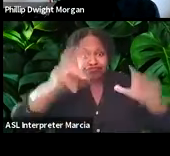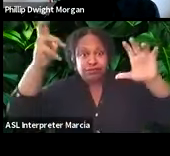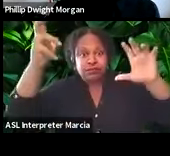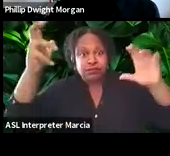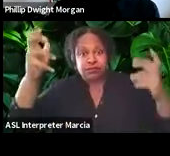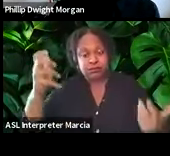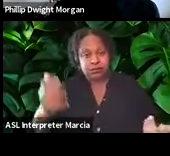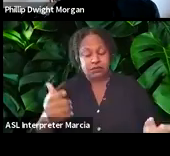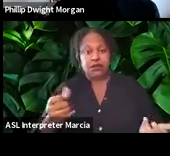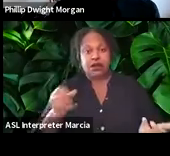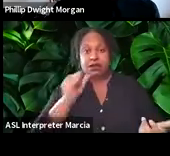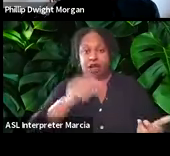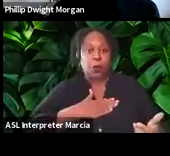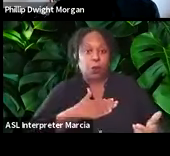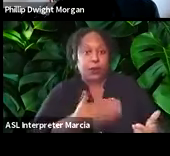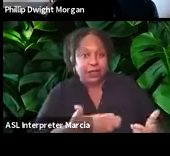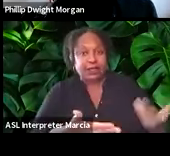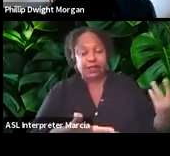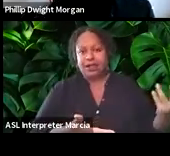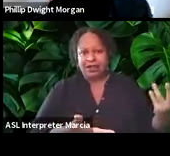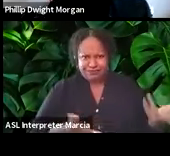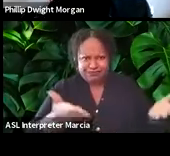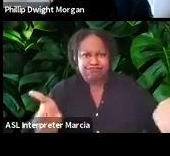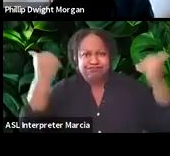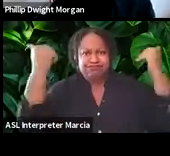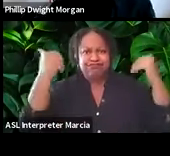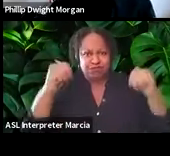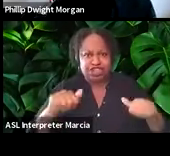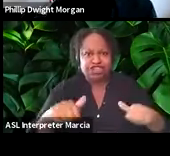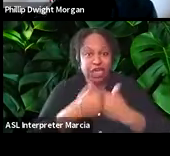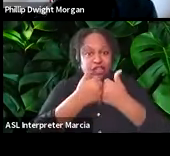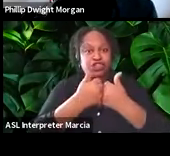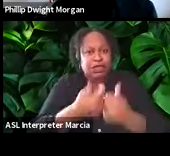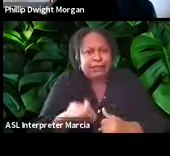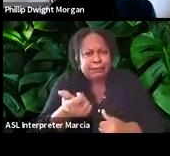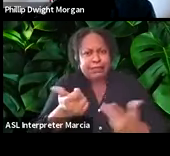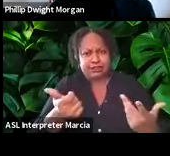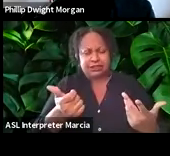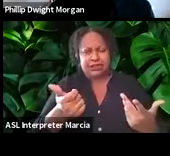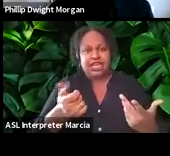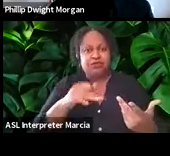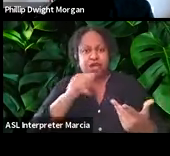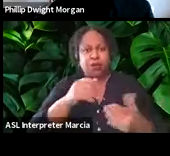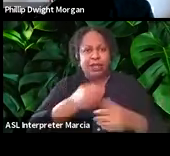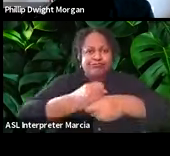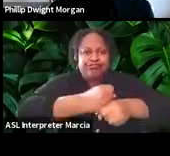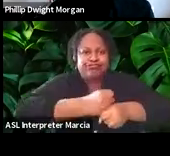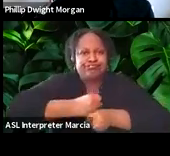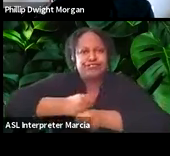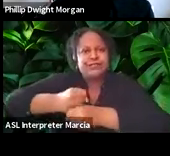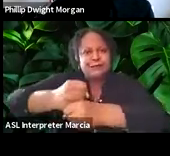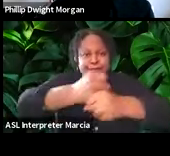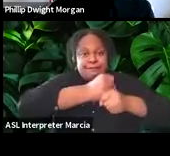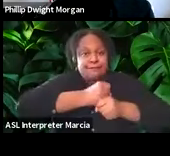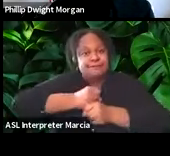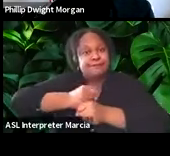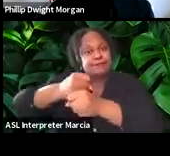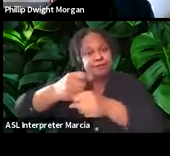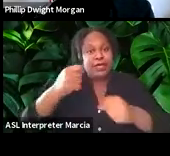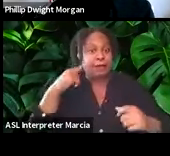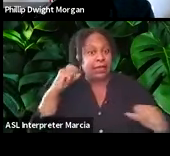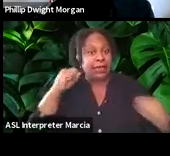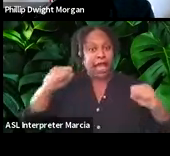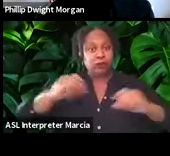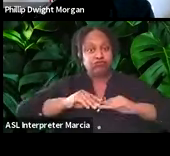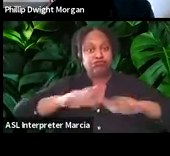not willing to say, let's challenge a little bit, if we're not willing to rattle the cage and be a little bit loud,